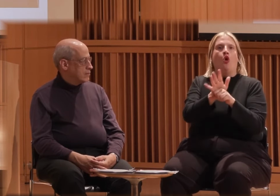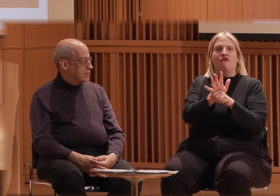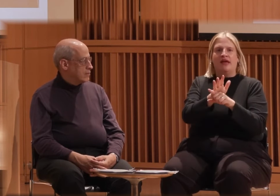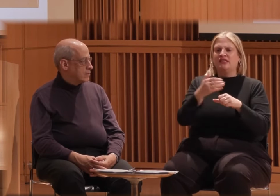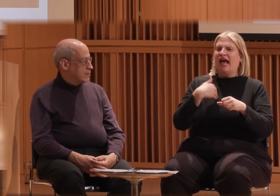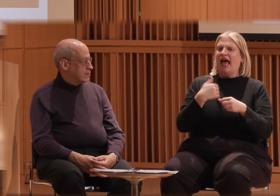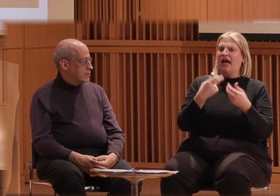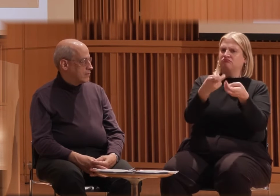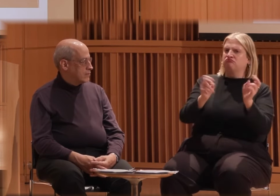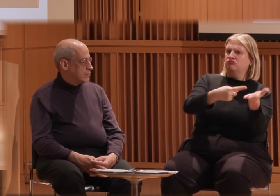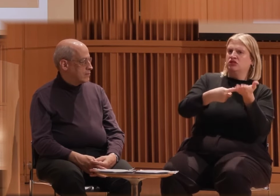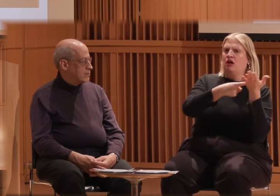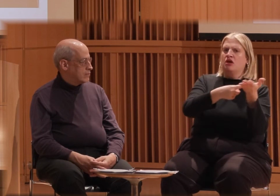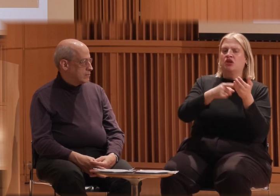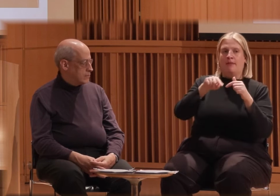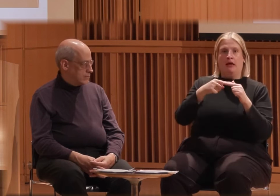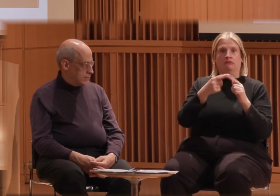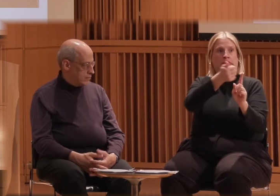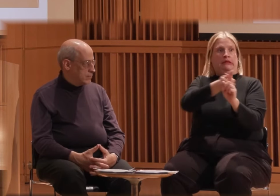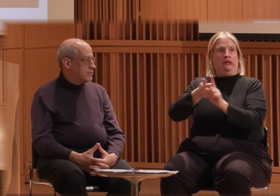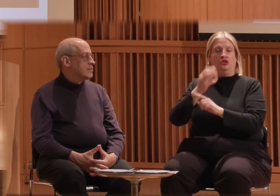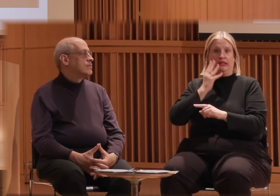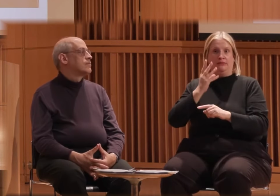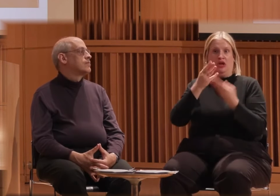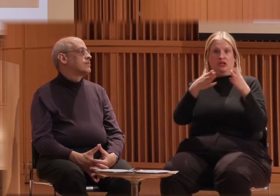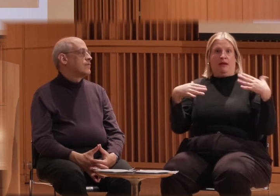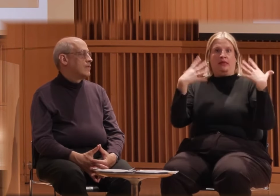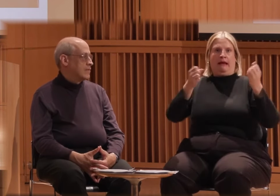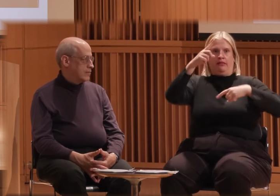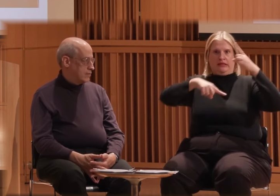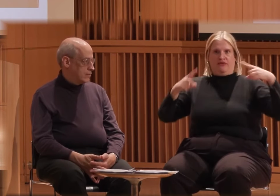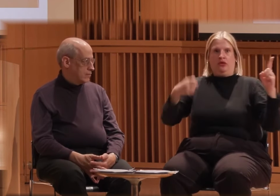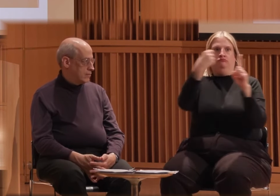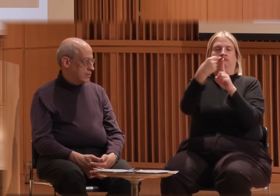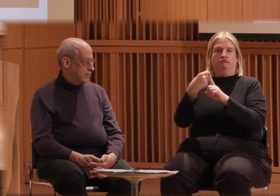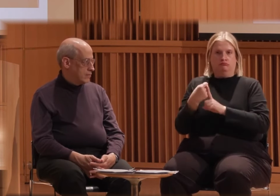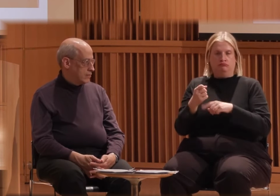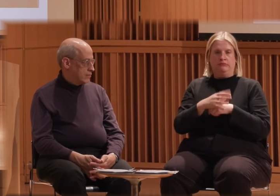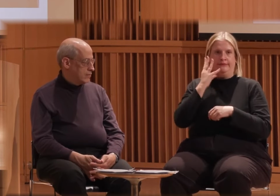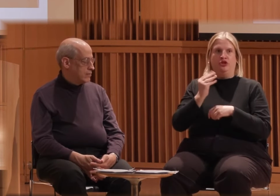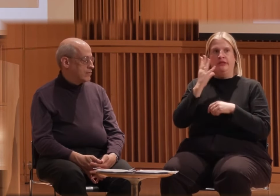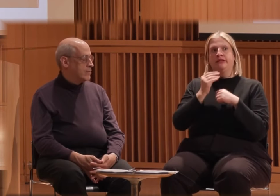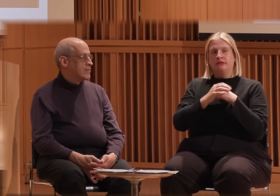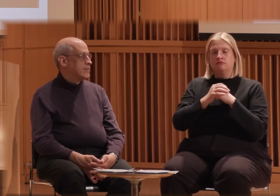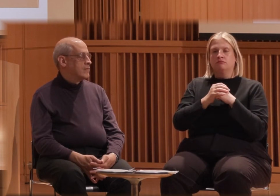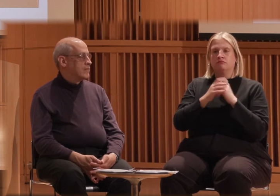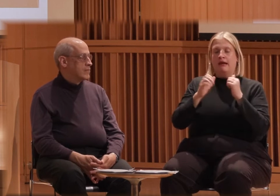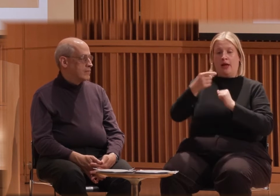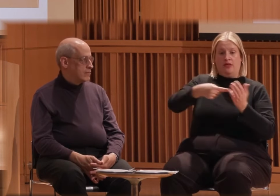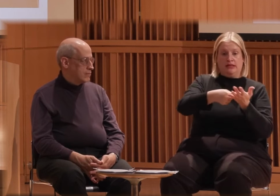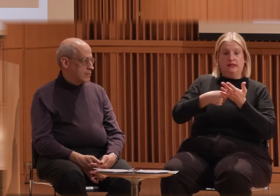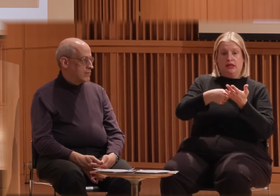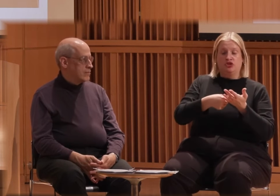about how we all experience public health in our different ways, and to link these discussions to the